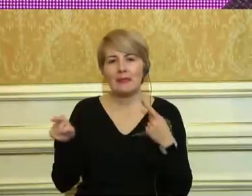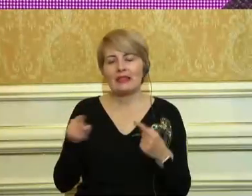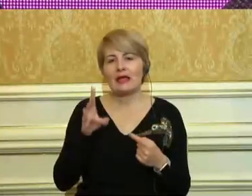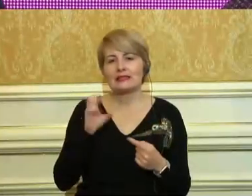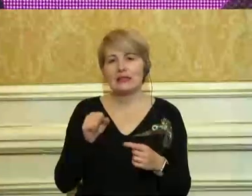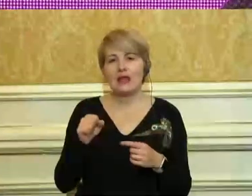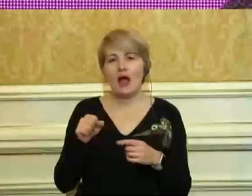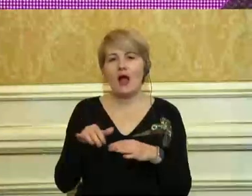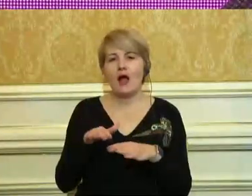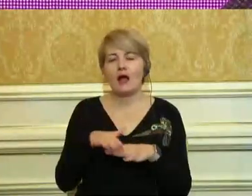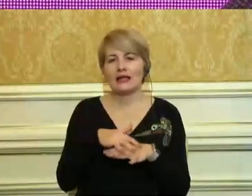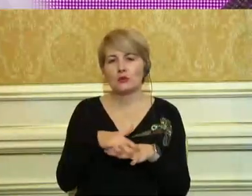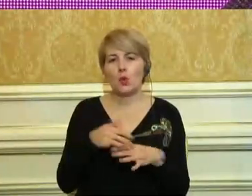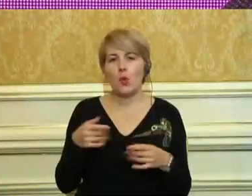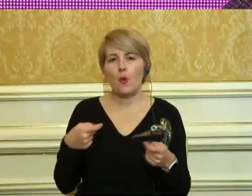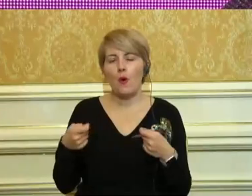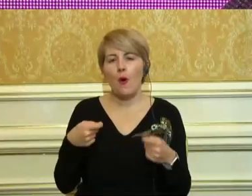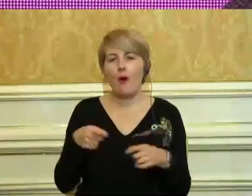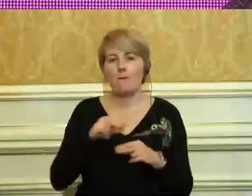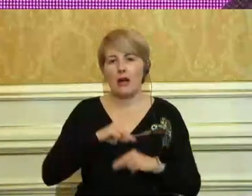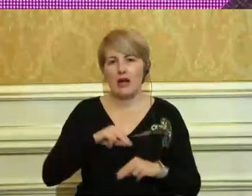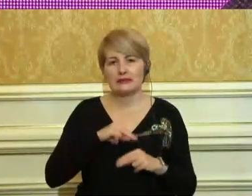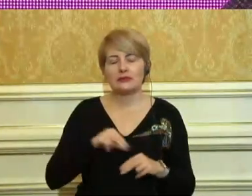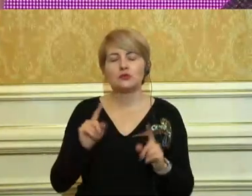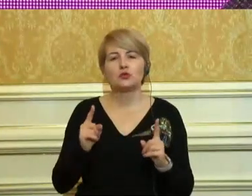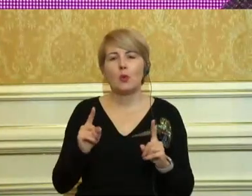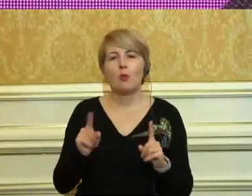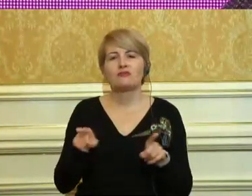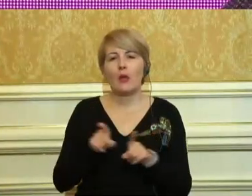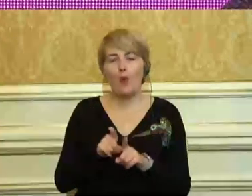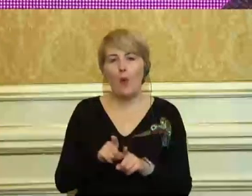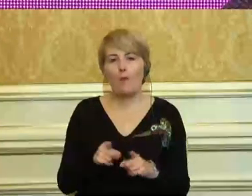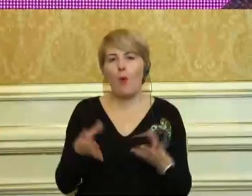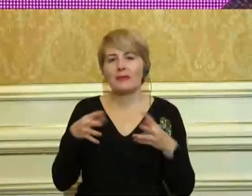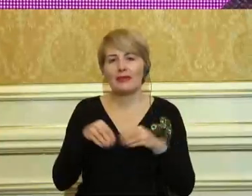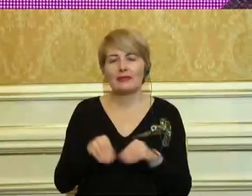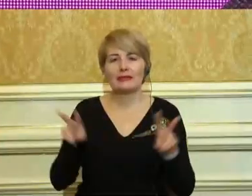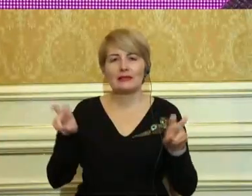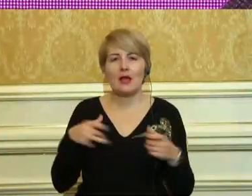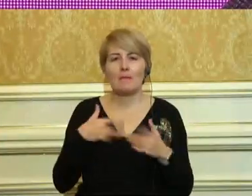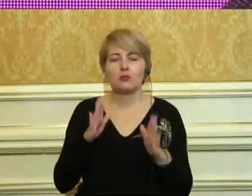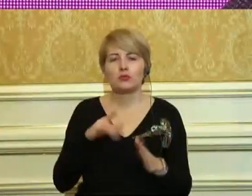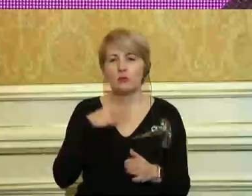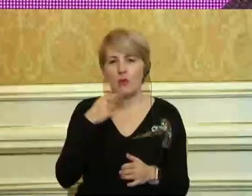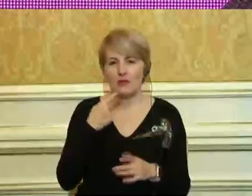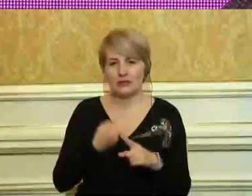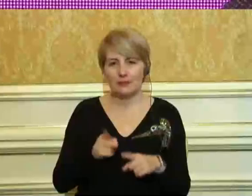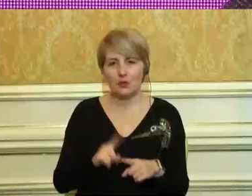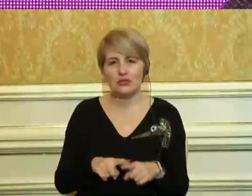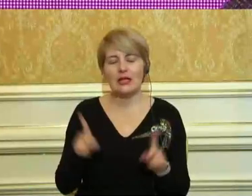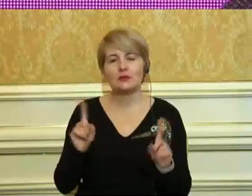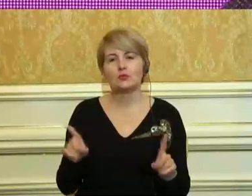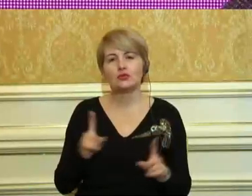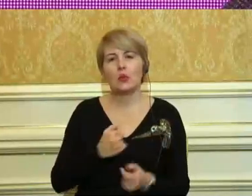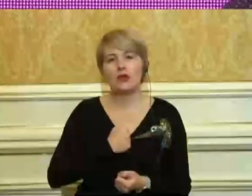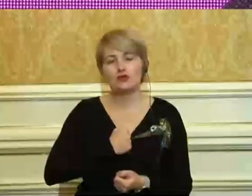how to get rid of the discriminations of gender discriminations on the labor market. So why we are covering this type